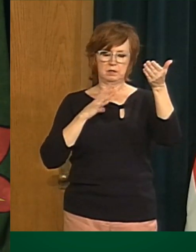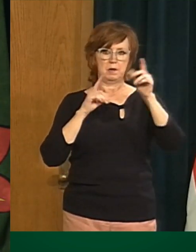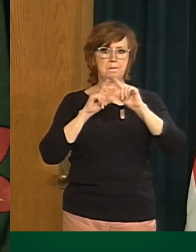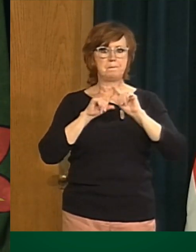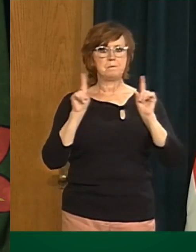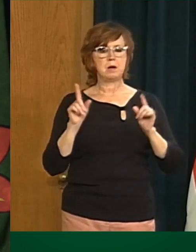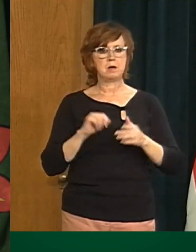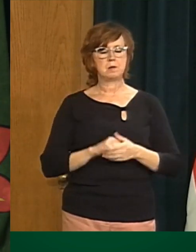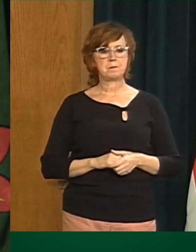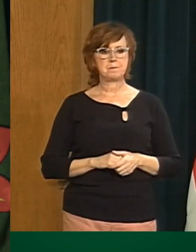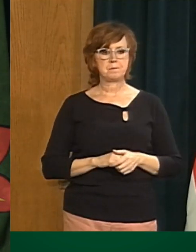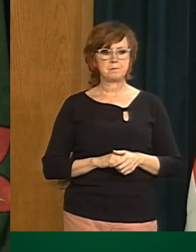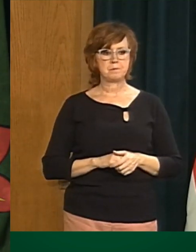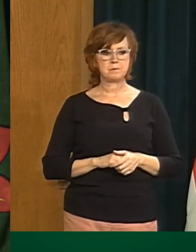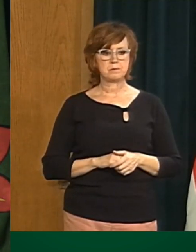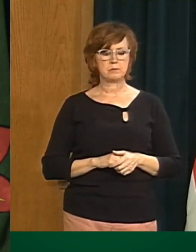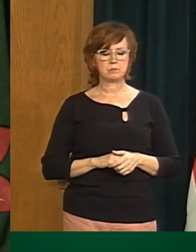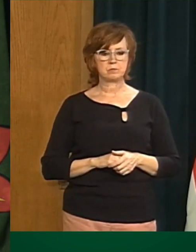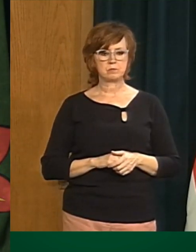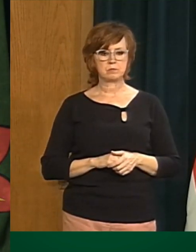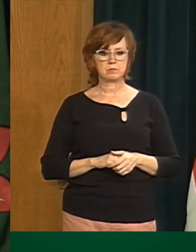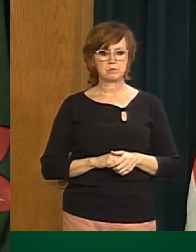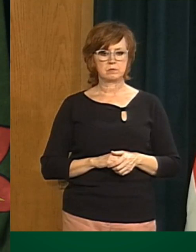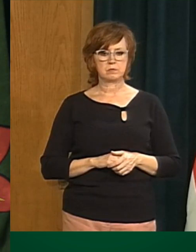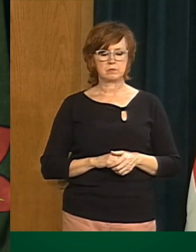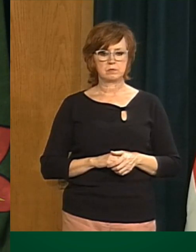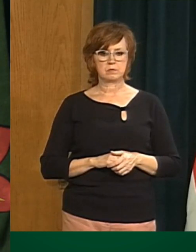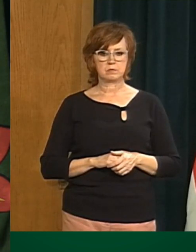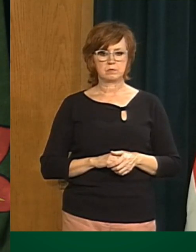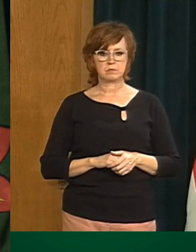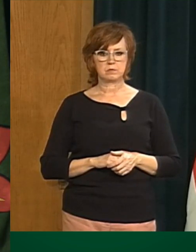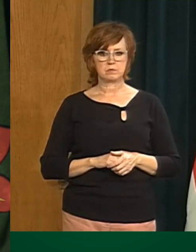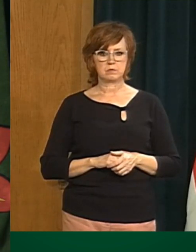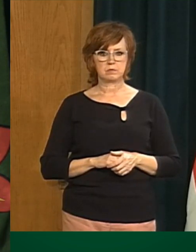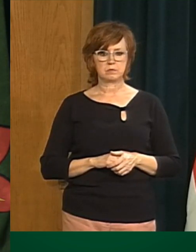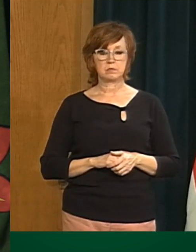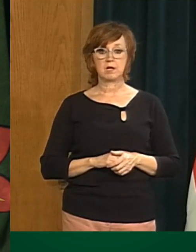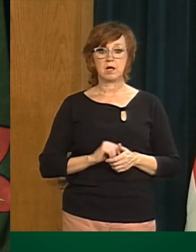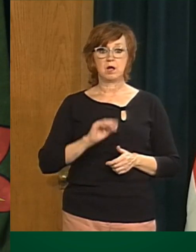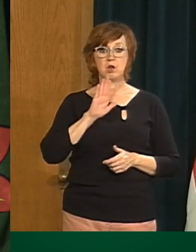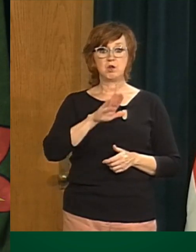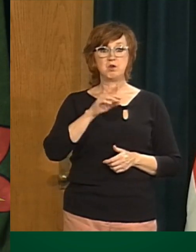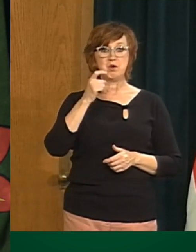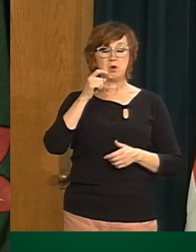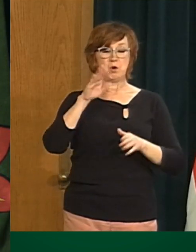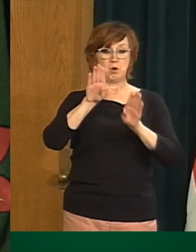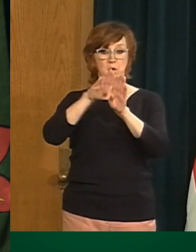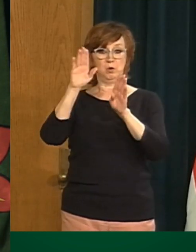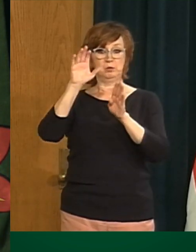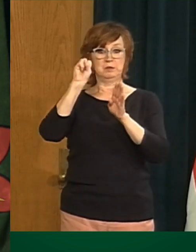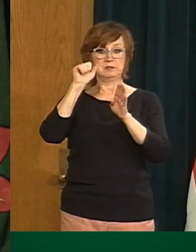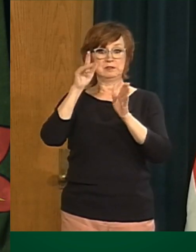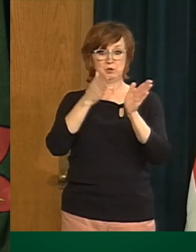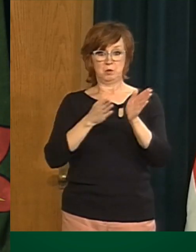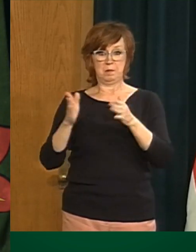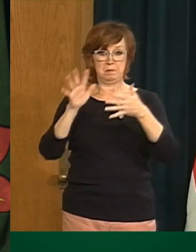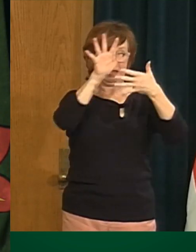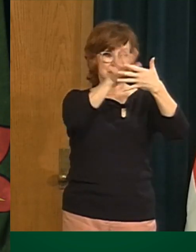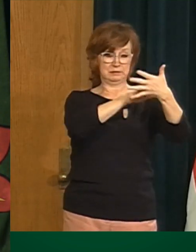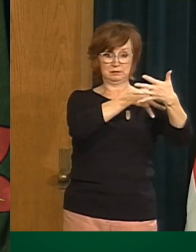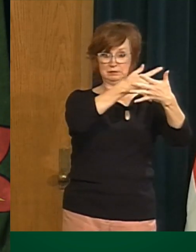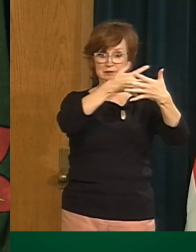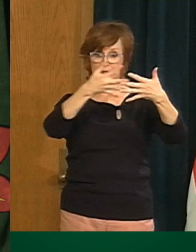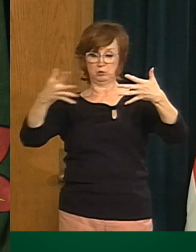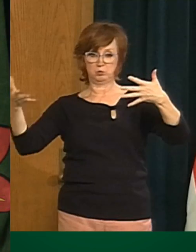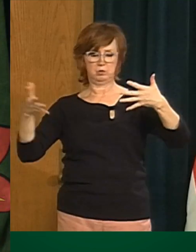be confident that you've got the stage planning right in terms of your Reopen Saskatchewan plan? As per, I